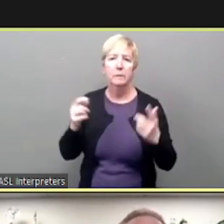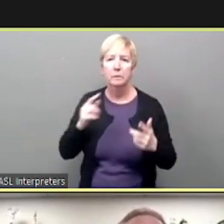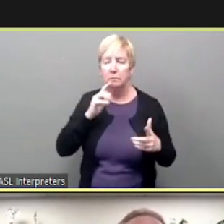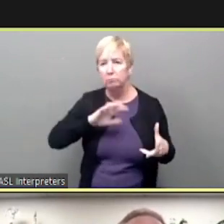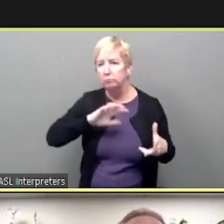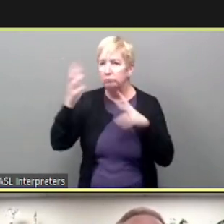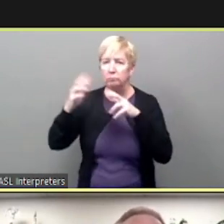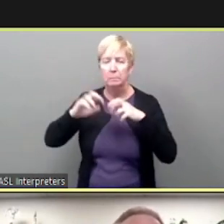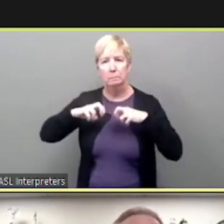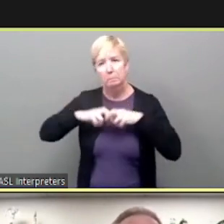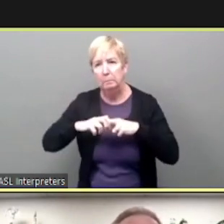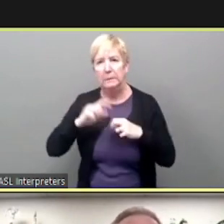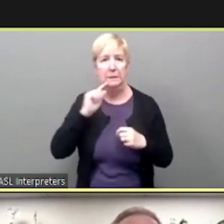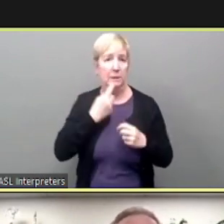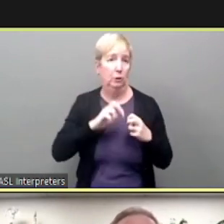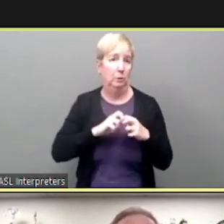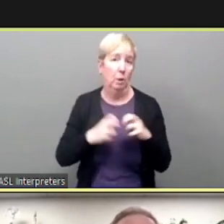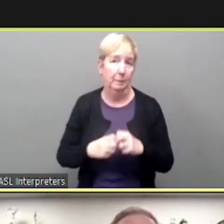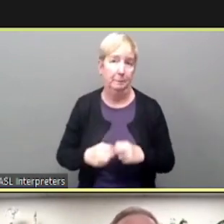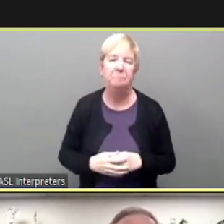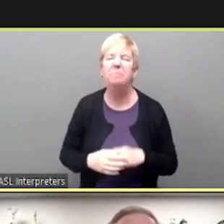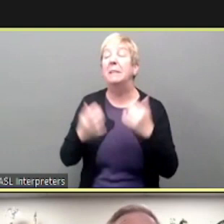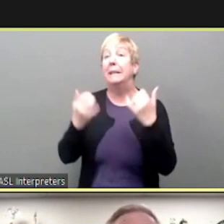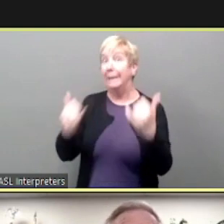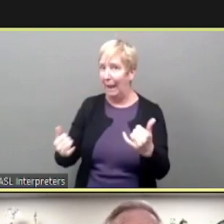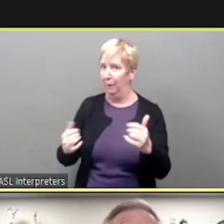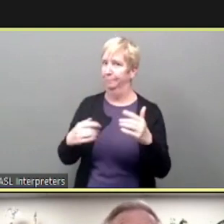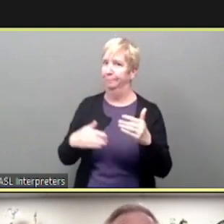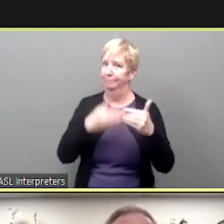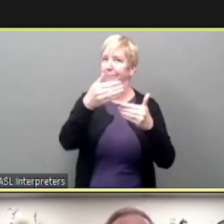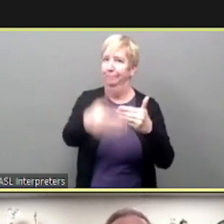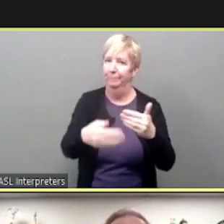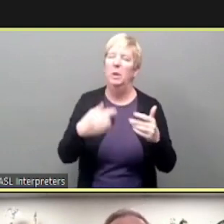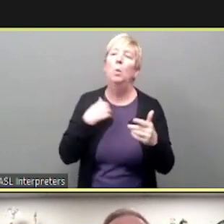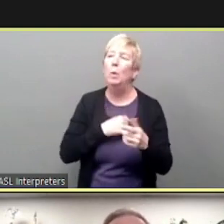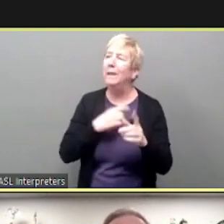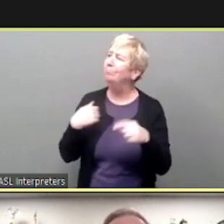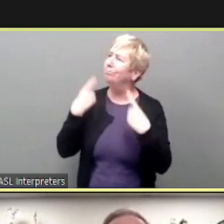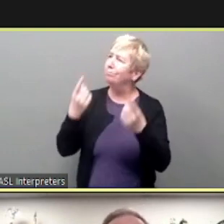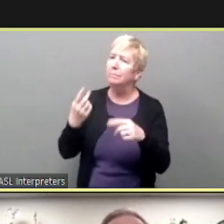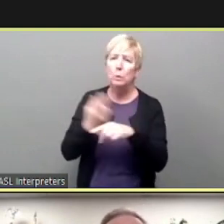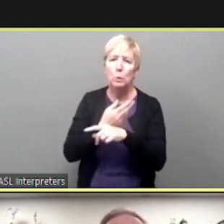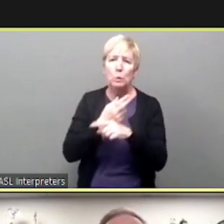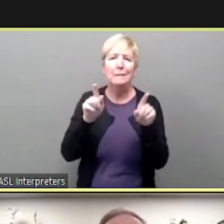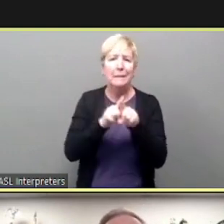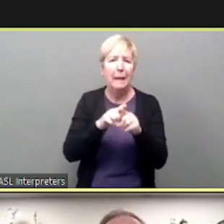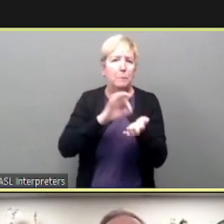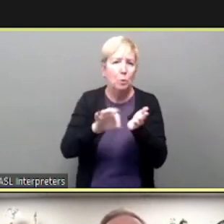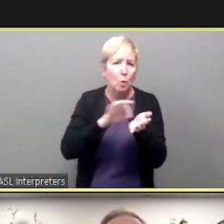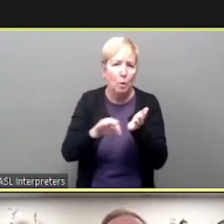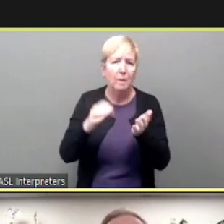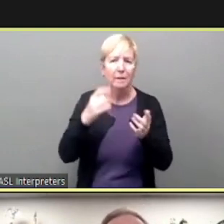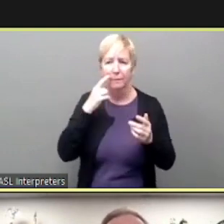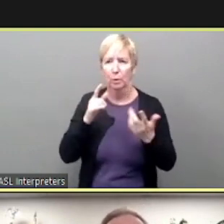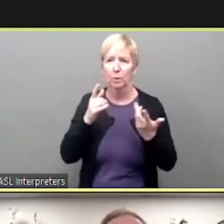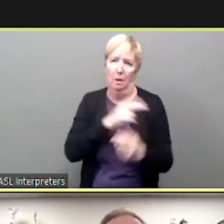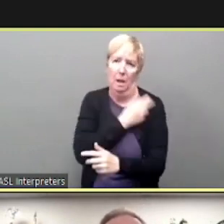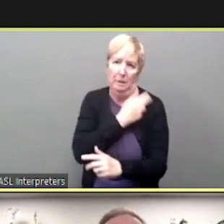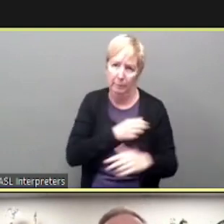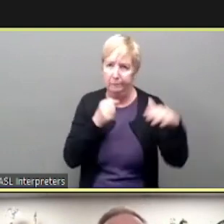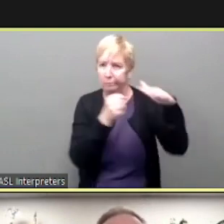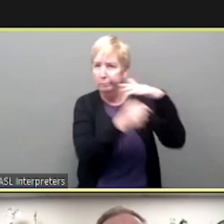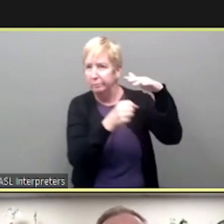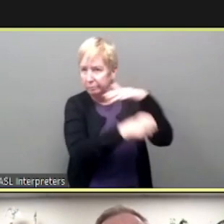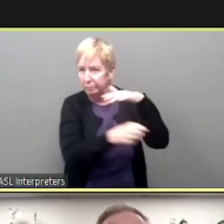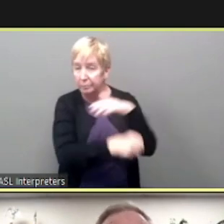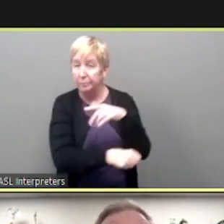next slide, which is our weekly scoring of how our hospitals are doing. We're well up into the crisis standards of care